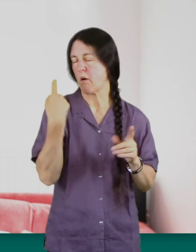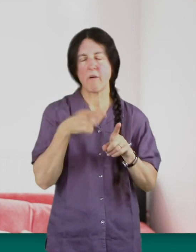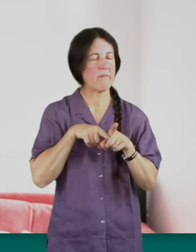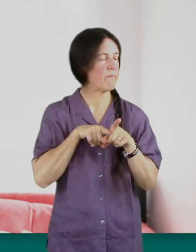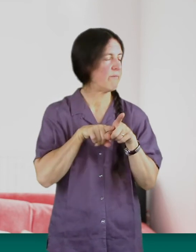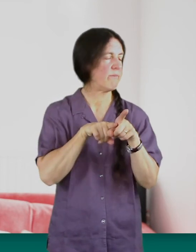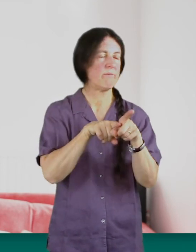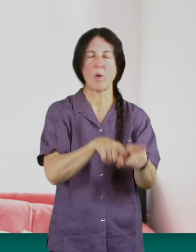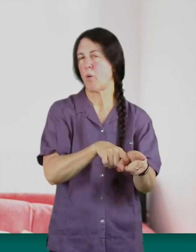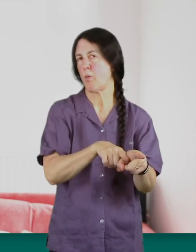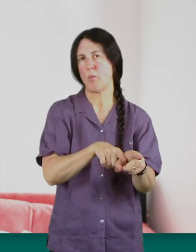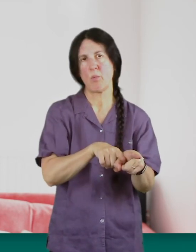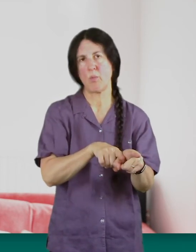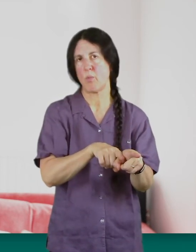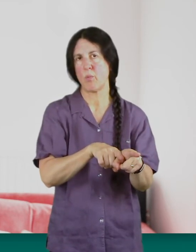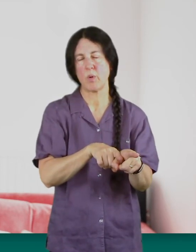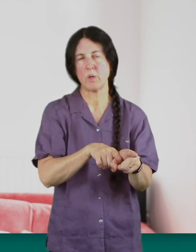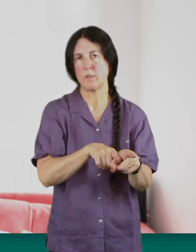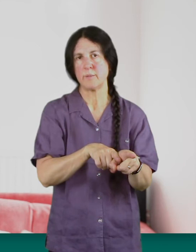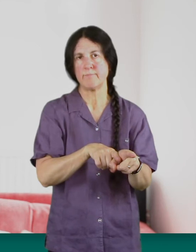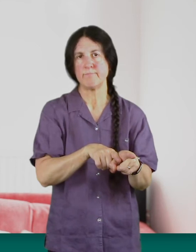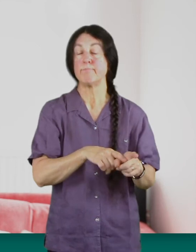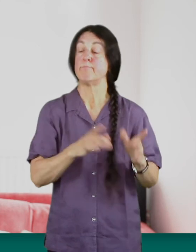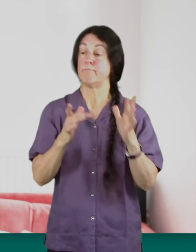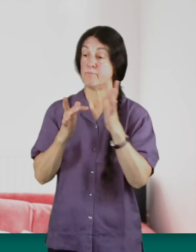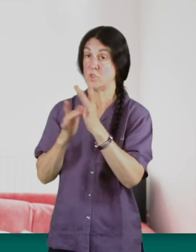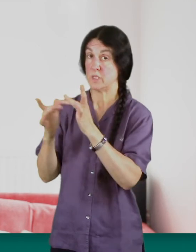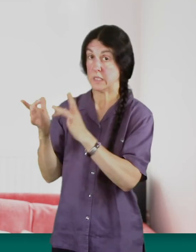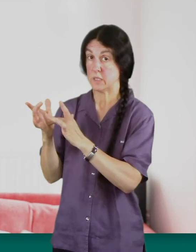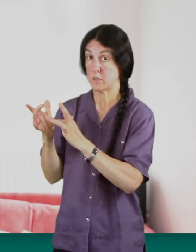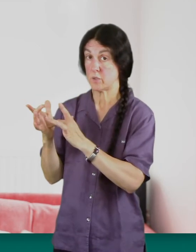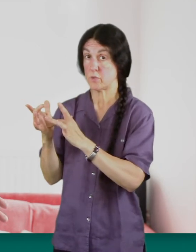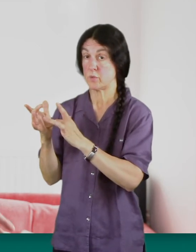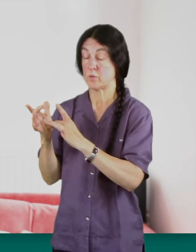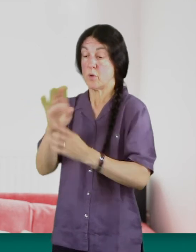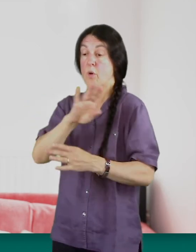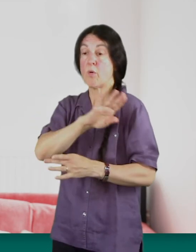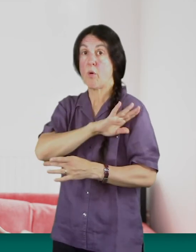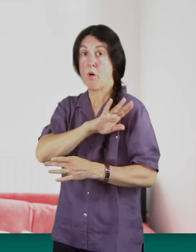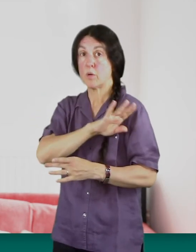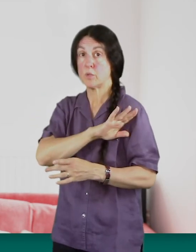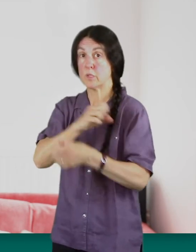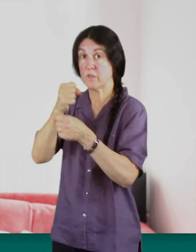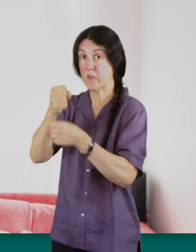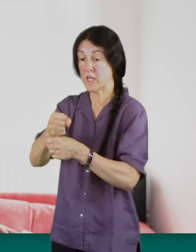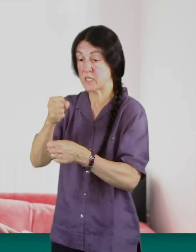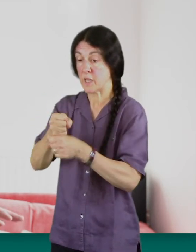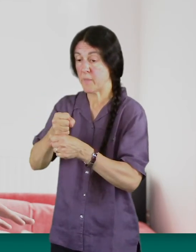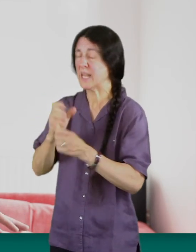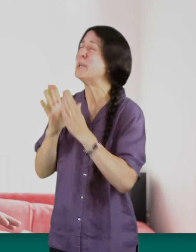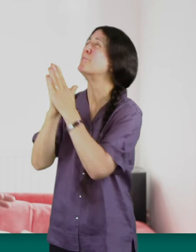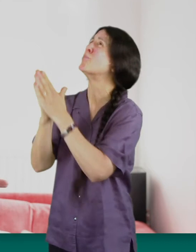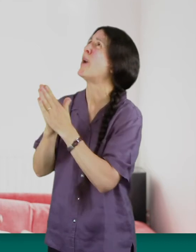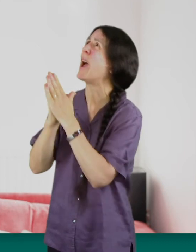else understands. Jesus is in Gethsemane asking whether there is any other way, and yet